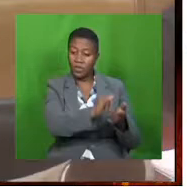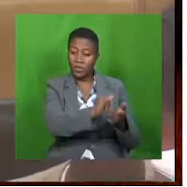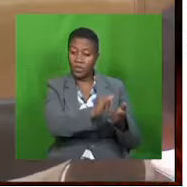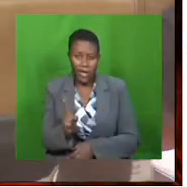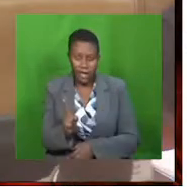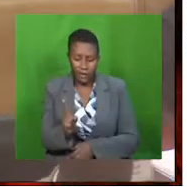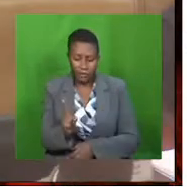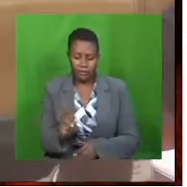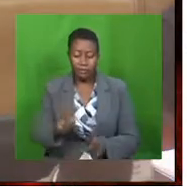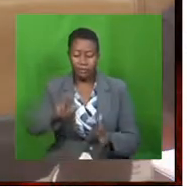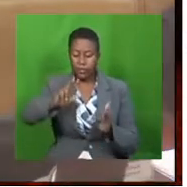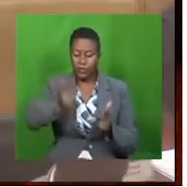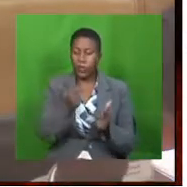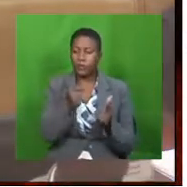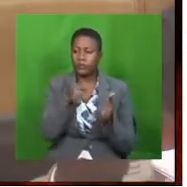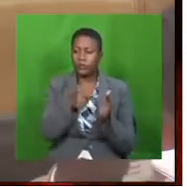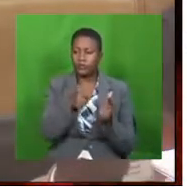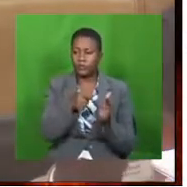ada roma